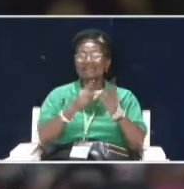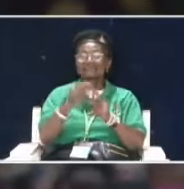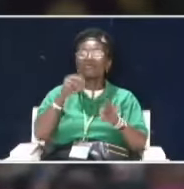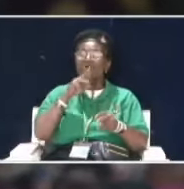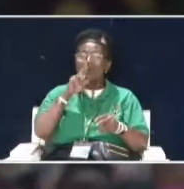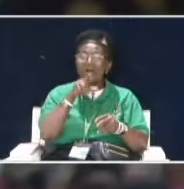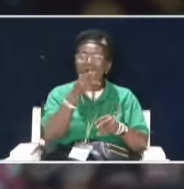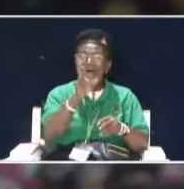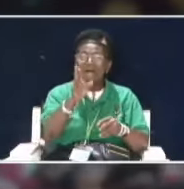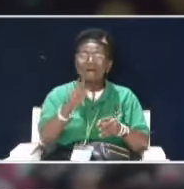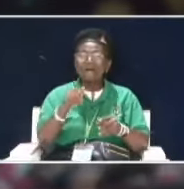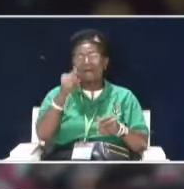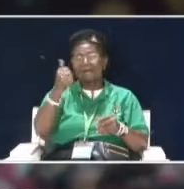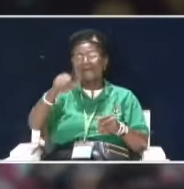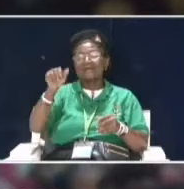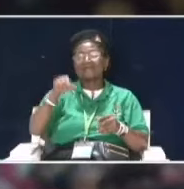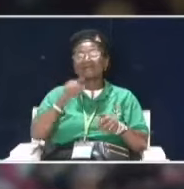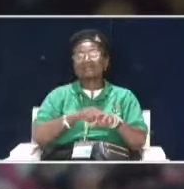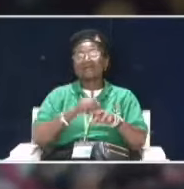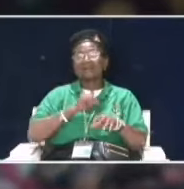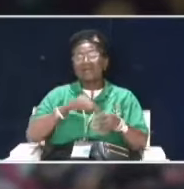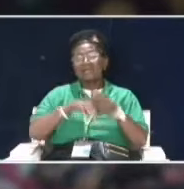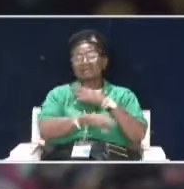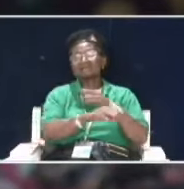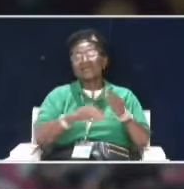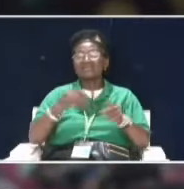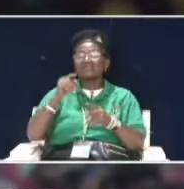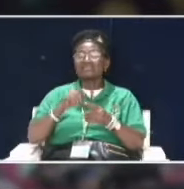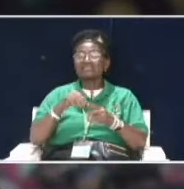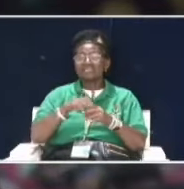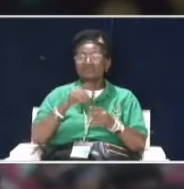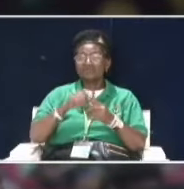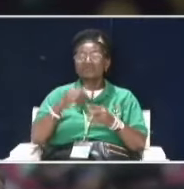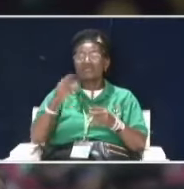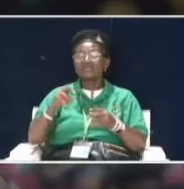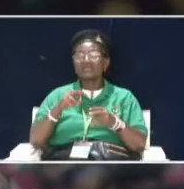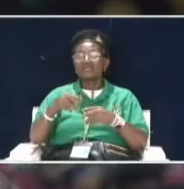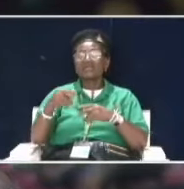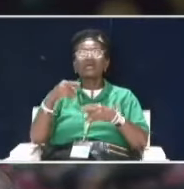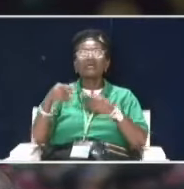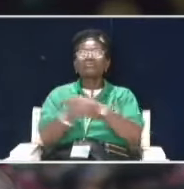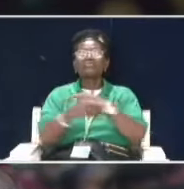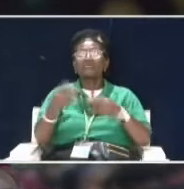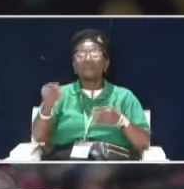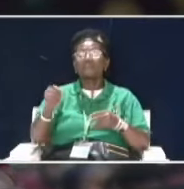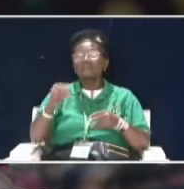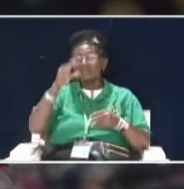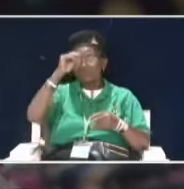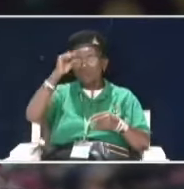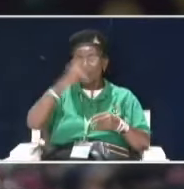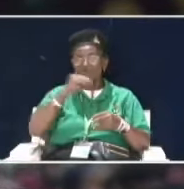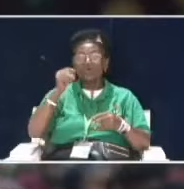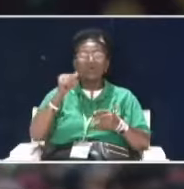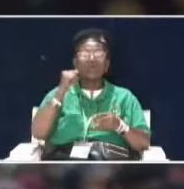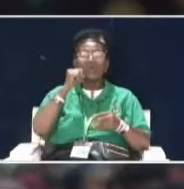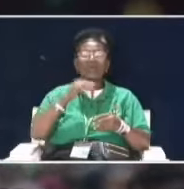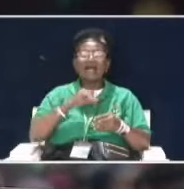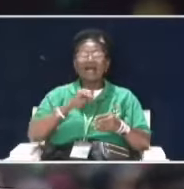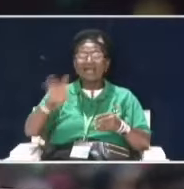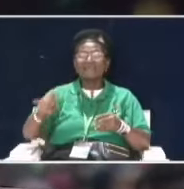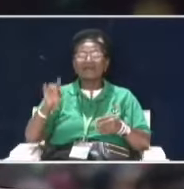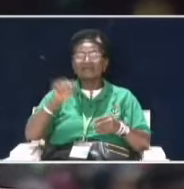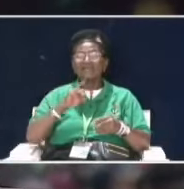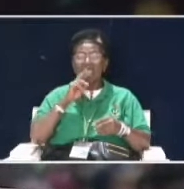anytime I enter into the rooms of the boys or the girls and I found a snake,